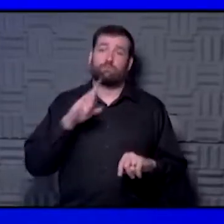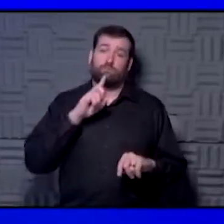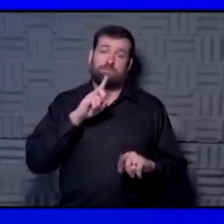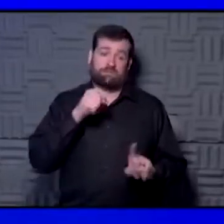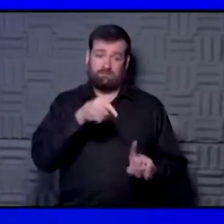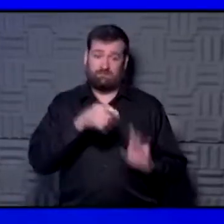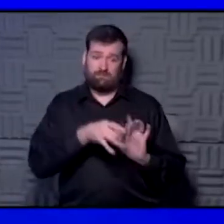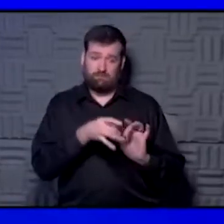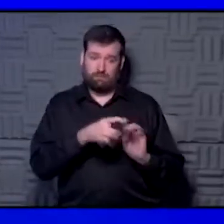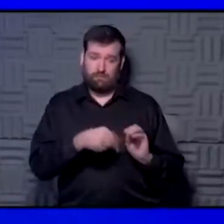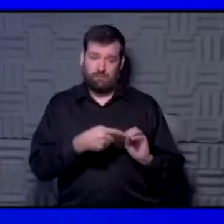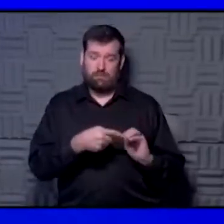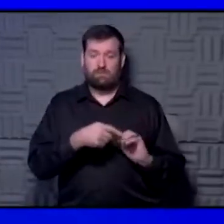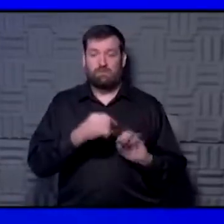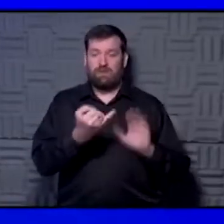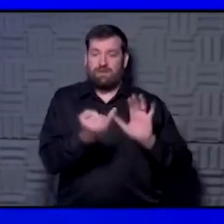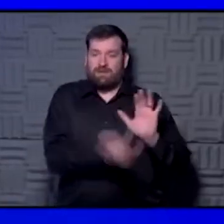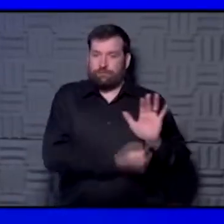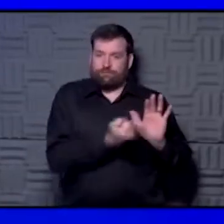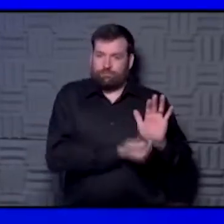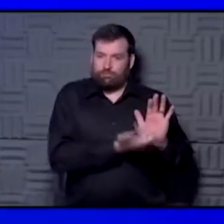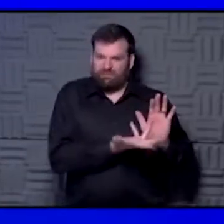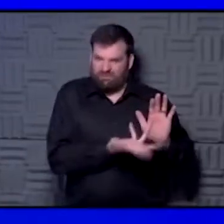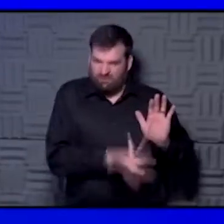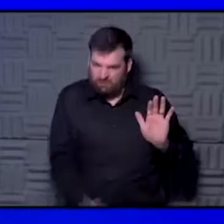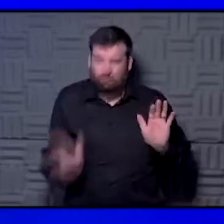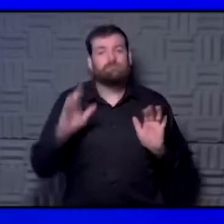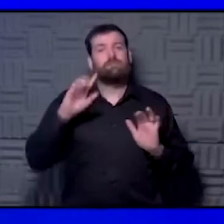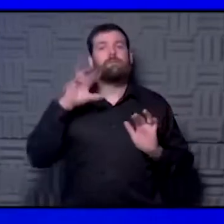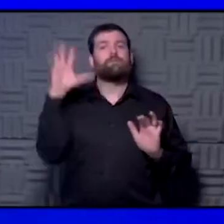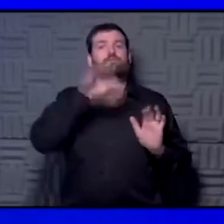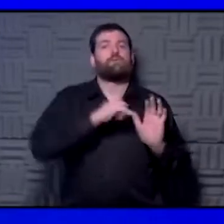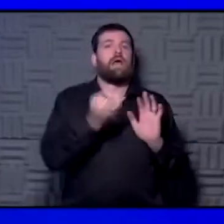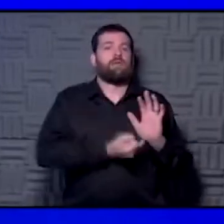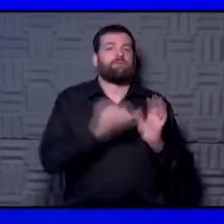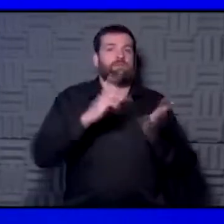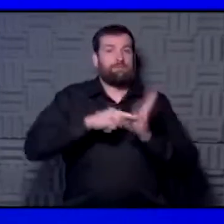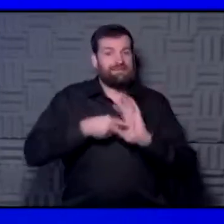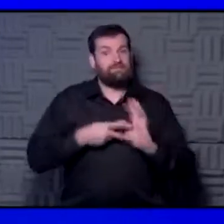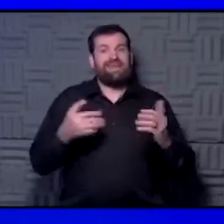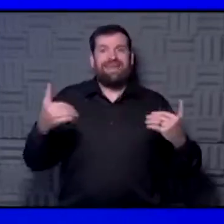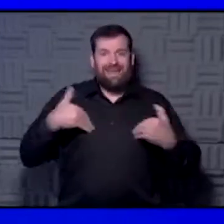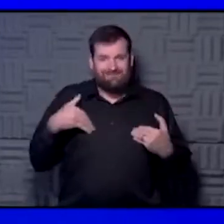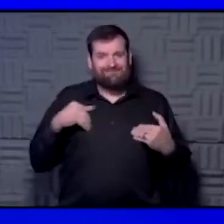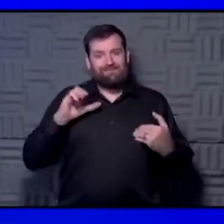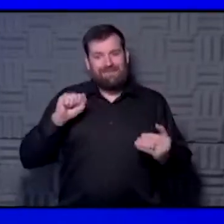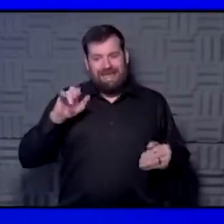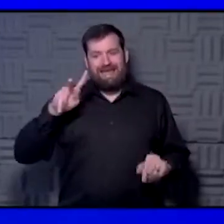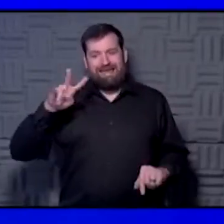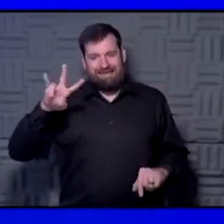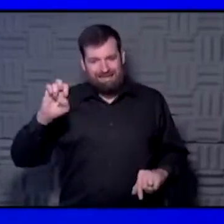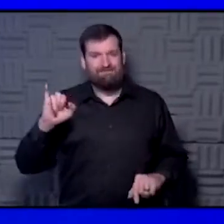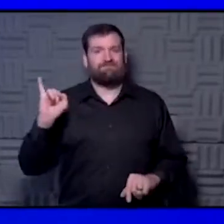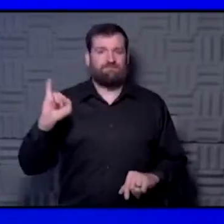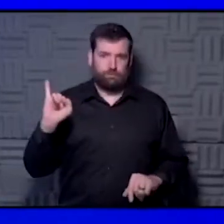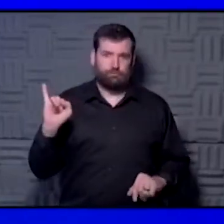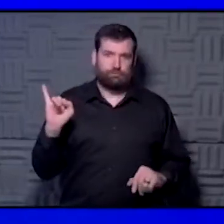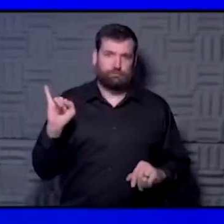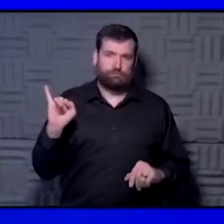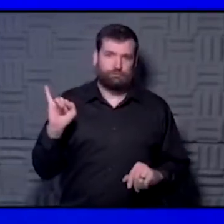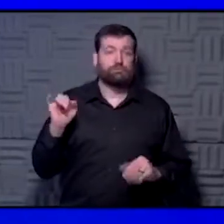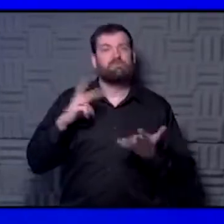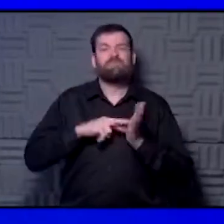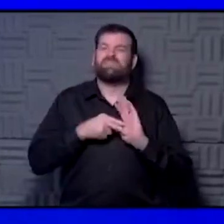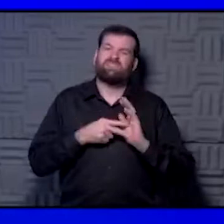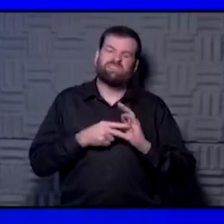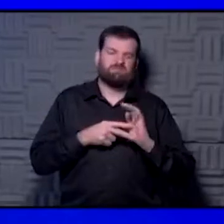they are talking to when they refer to isolation, because I'm assuming it's isolation, meaning that you have the infection, it's really going to be probably that